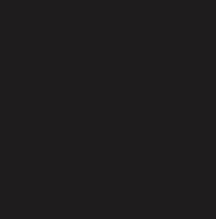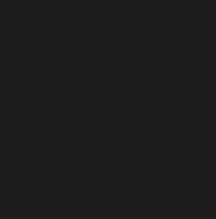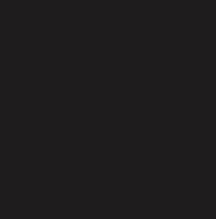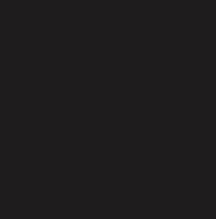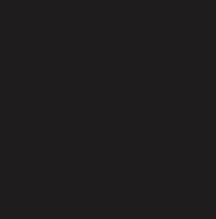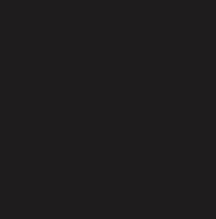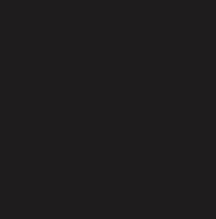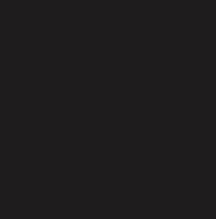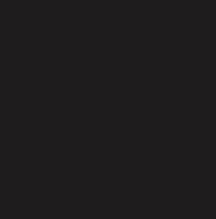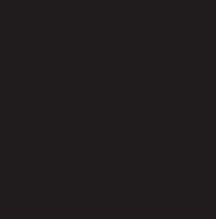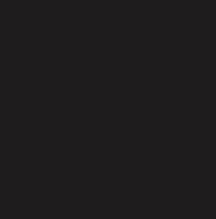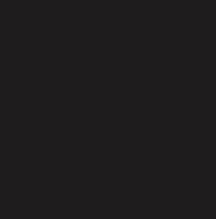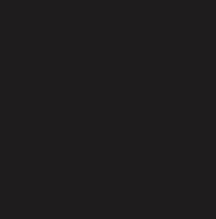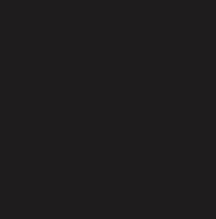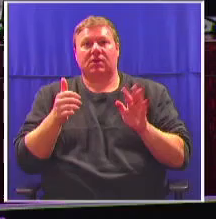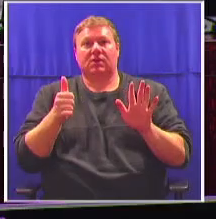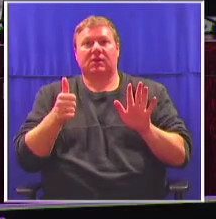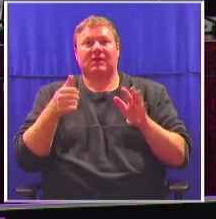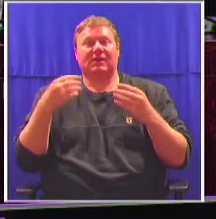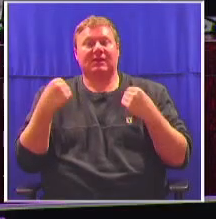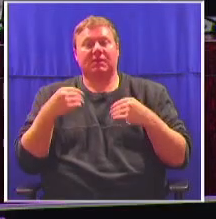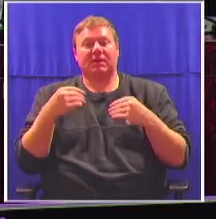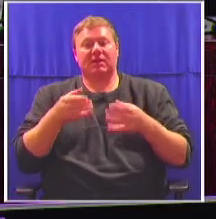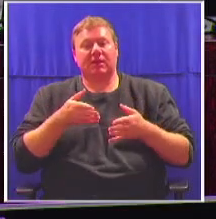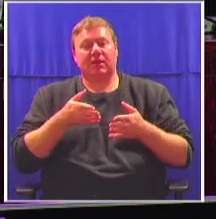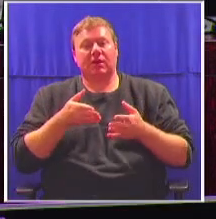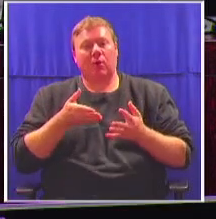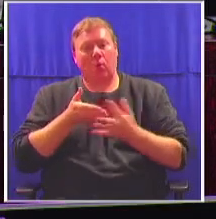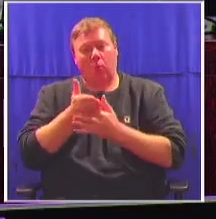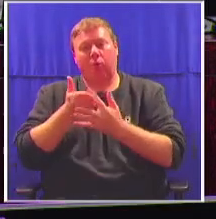country's six busiest ports of entry.